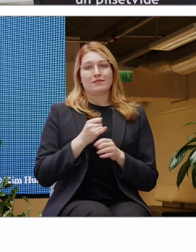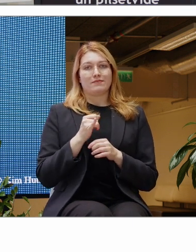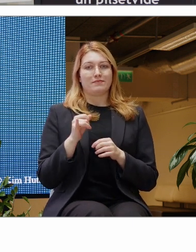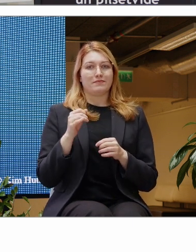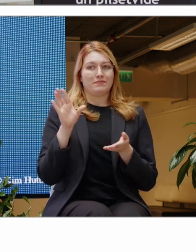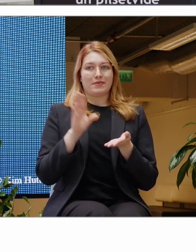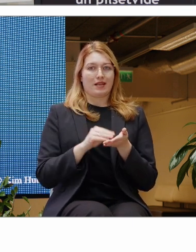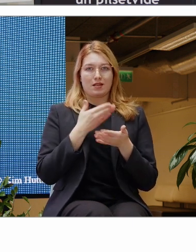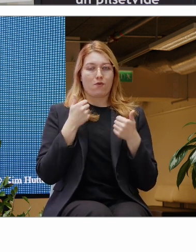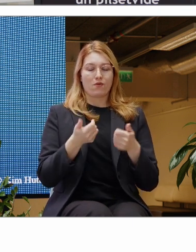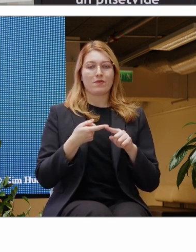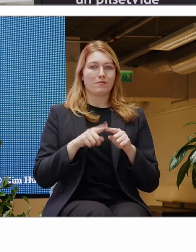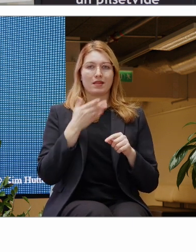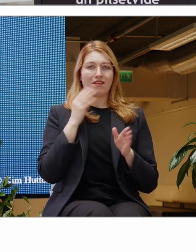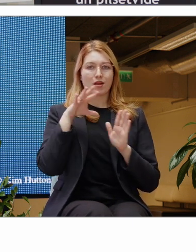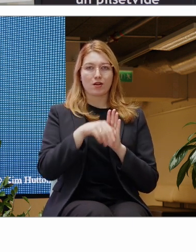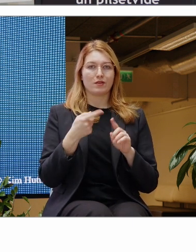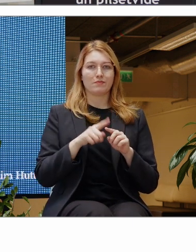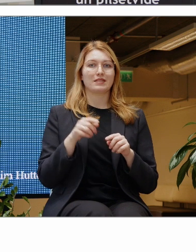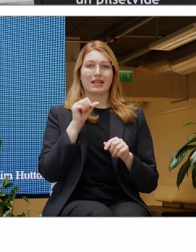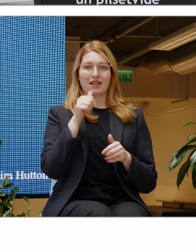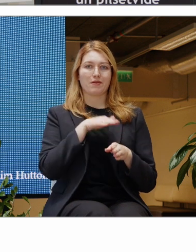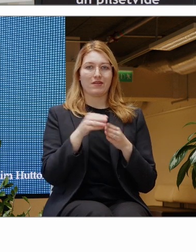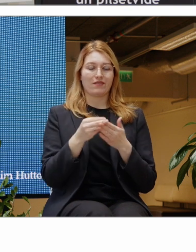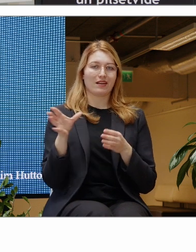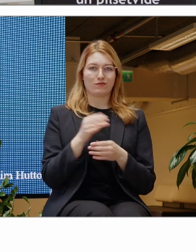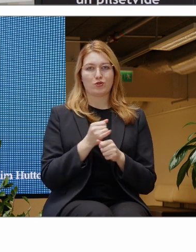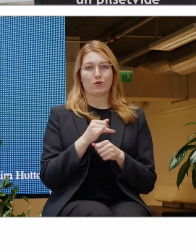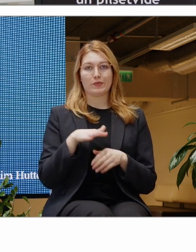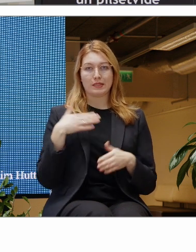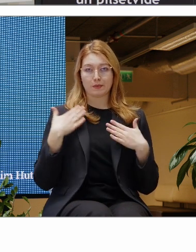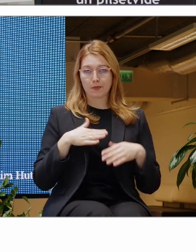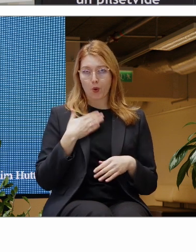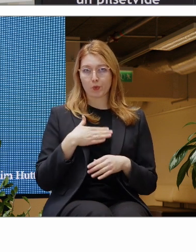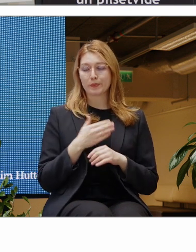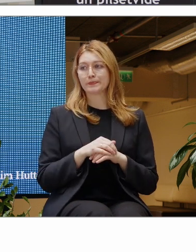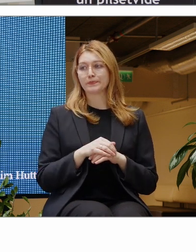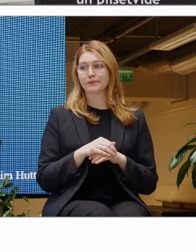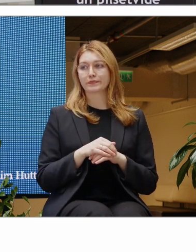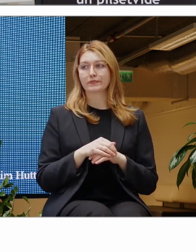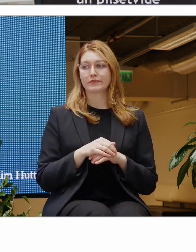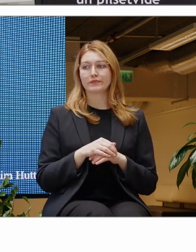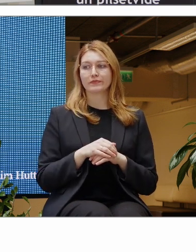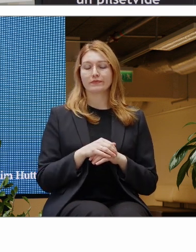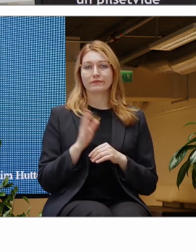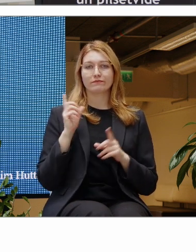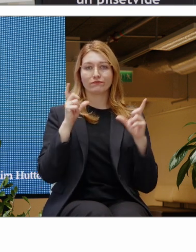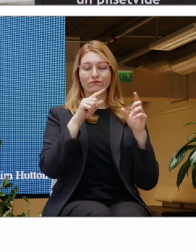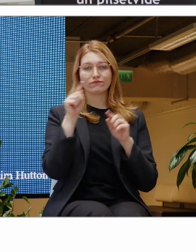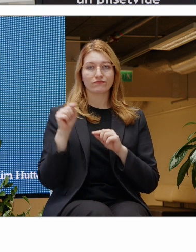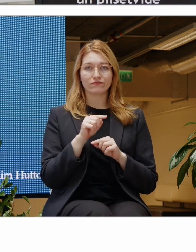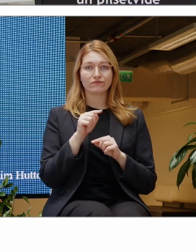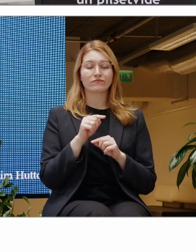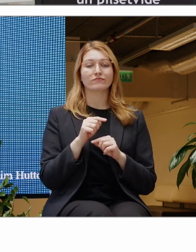inclusive because it wasn't the whole user journey. These are just pictures that I'm sent on a regular basis.